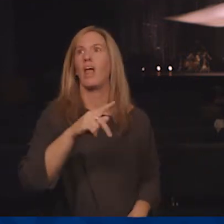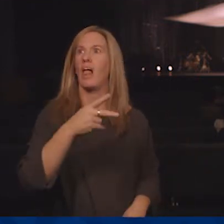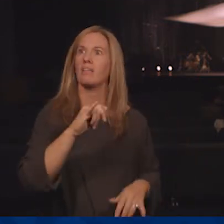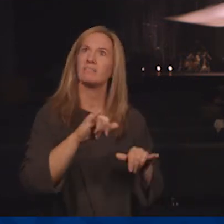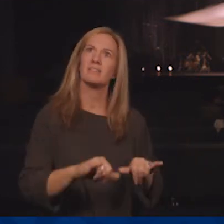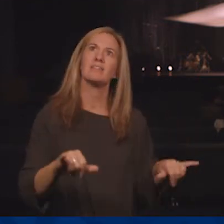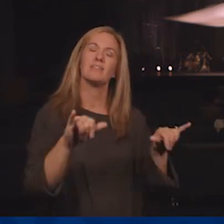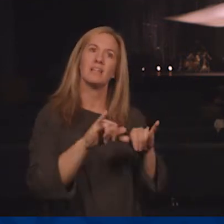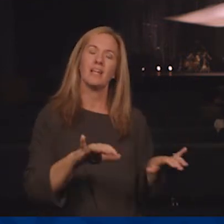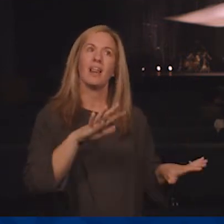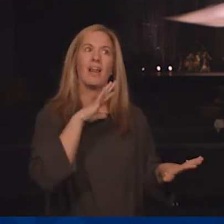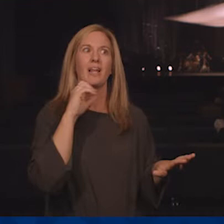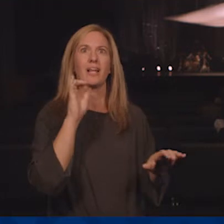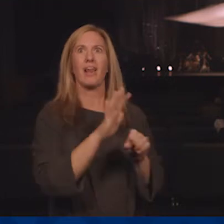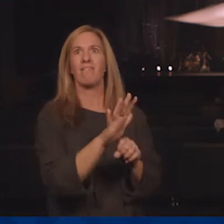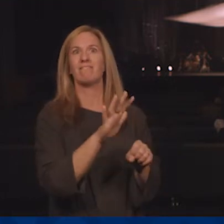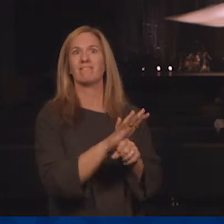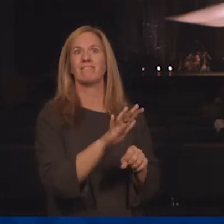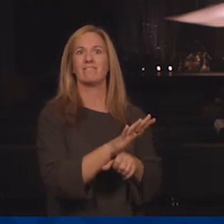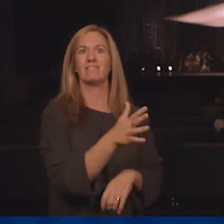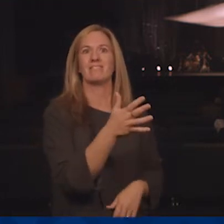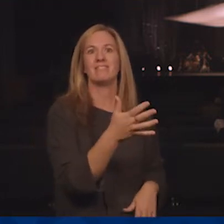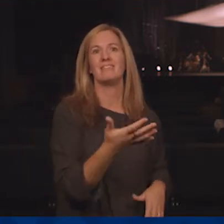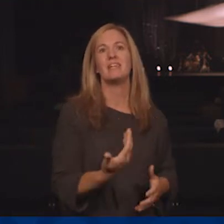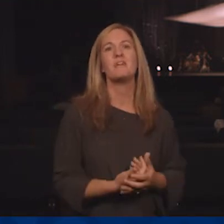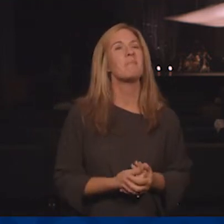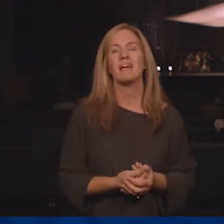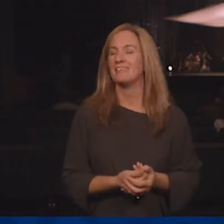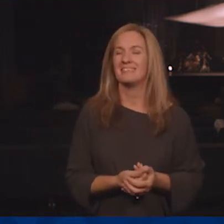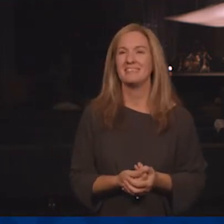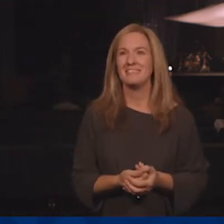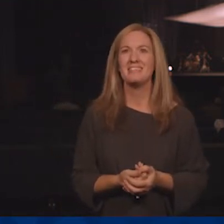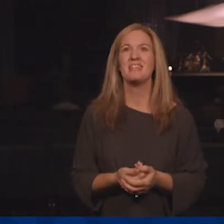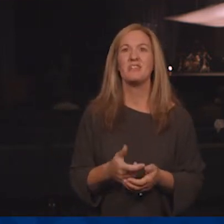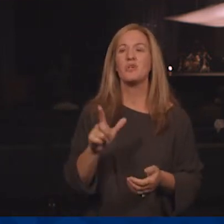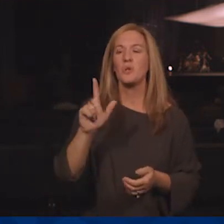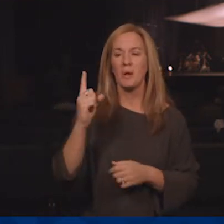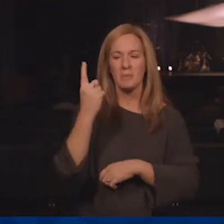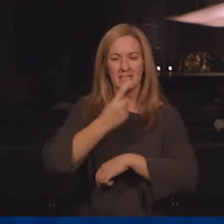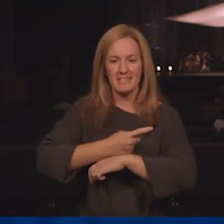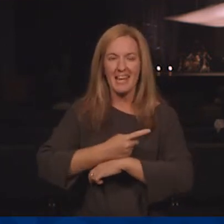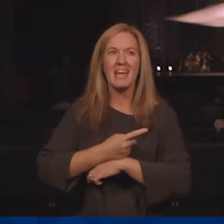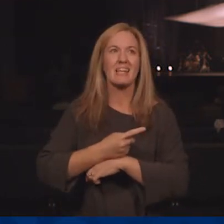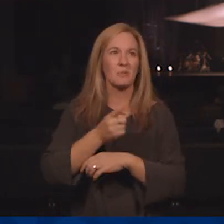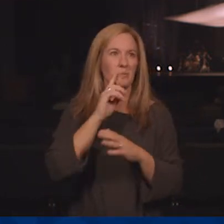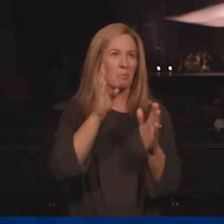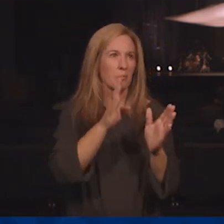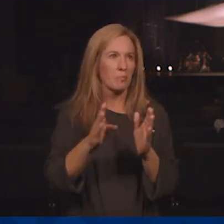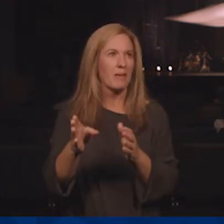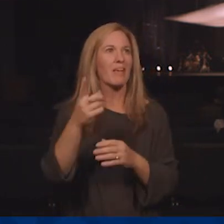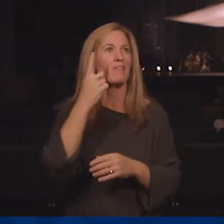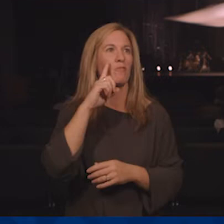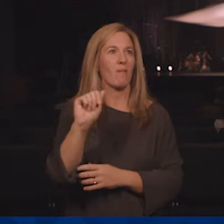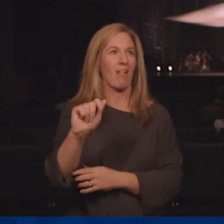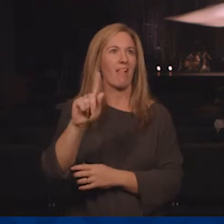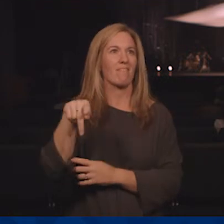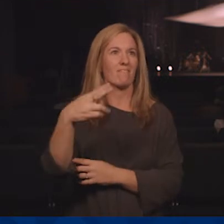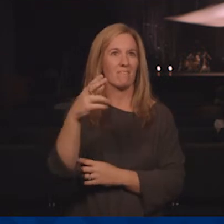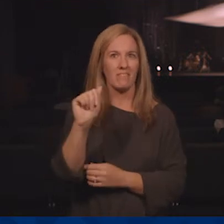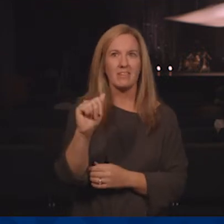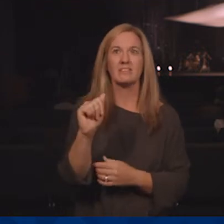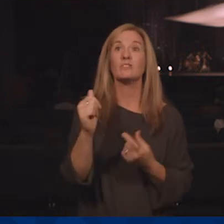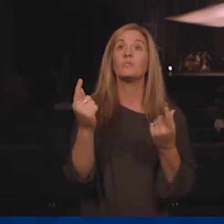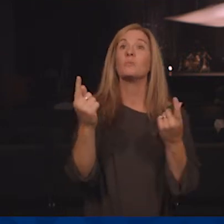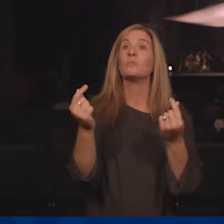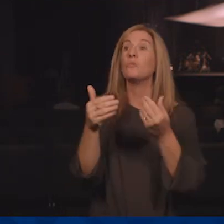want to hear any more about Alpha. But we're going to do 21 days to set the table for Alpha. And here's what we're going to do over